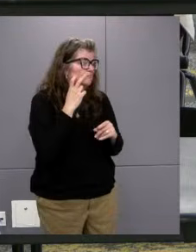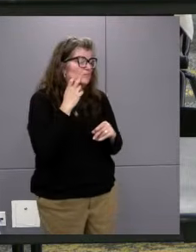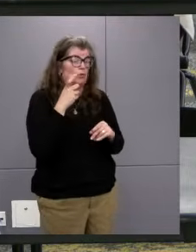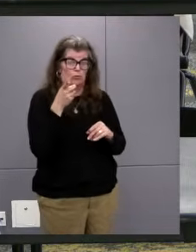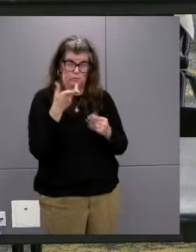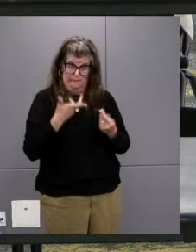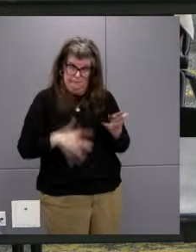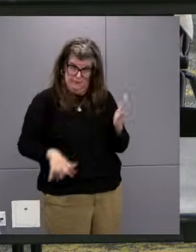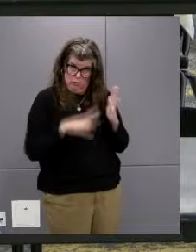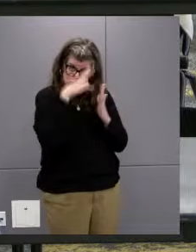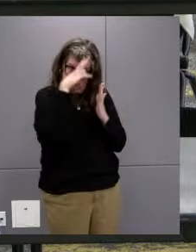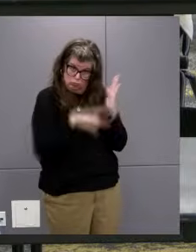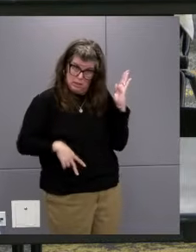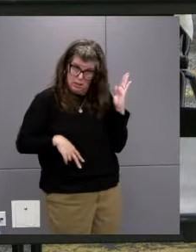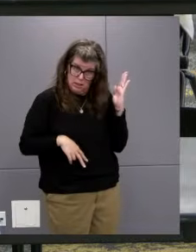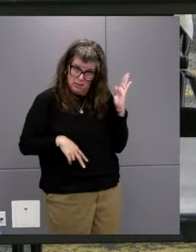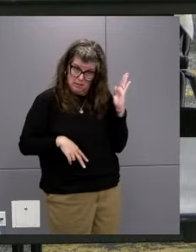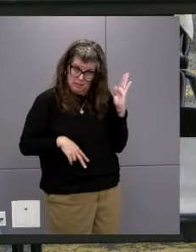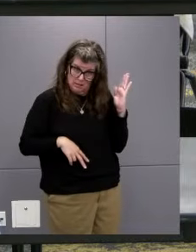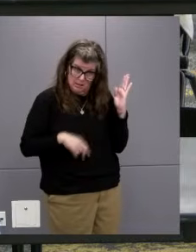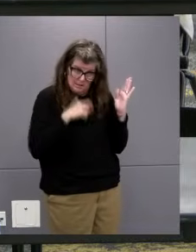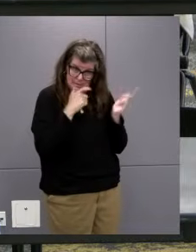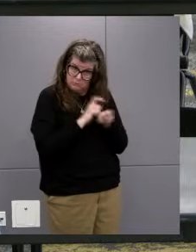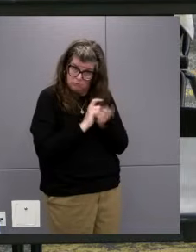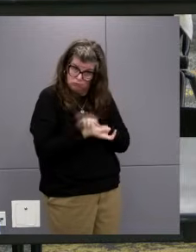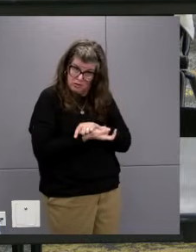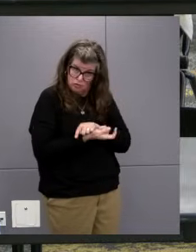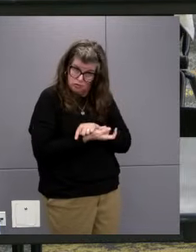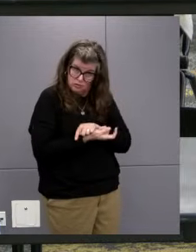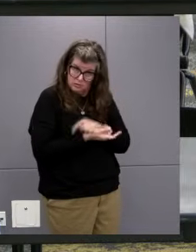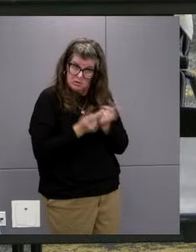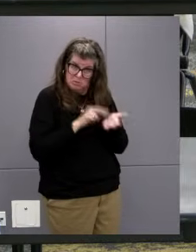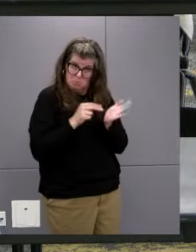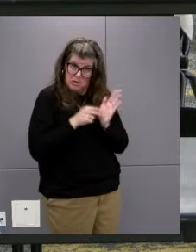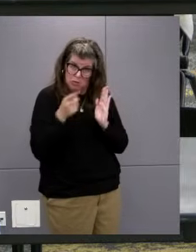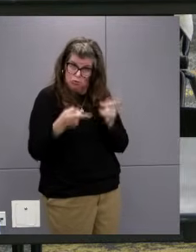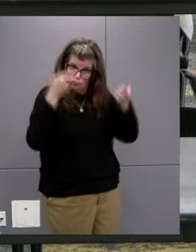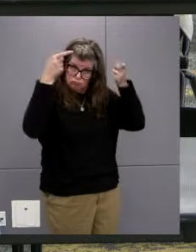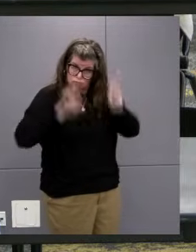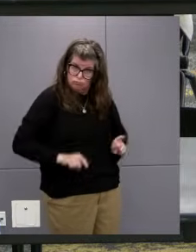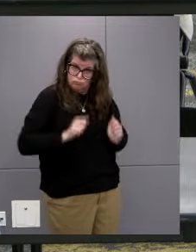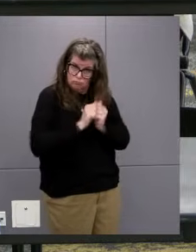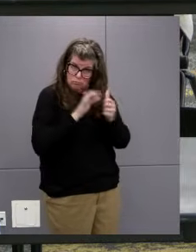it and didn't edit it, then you agreed with the content.